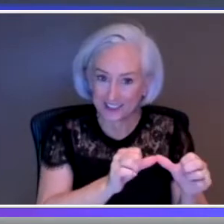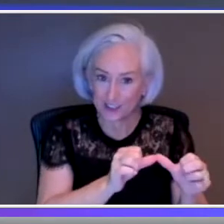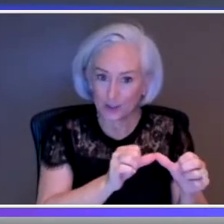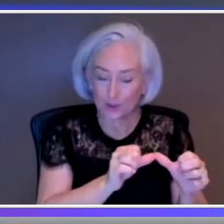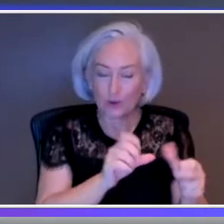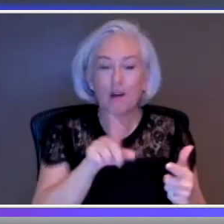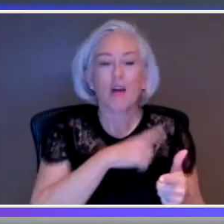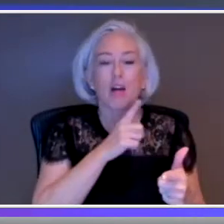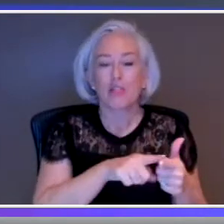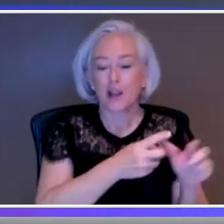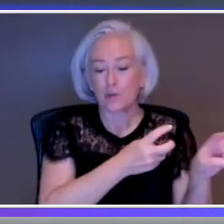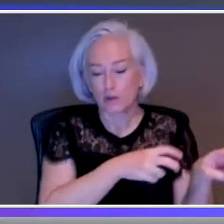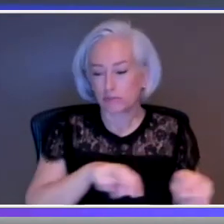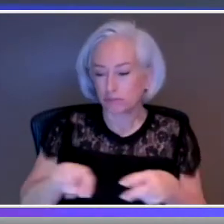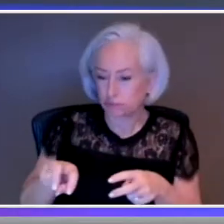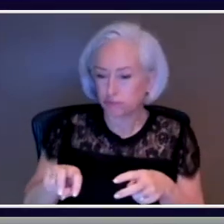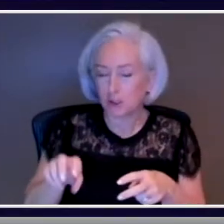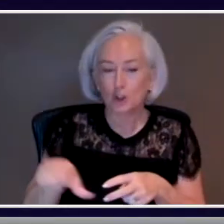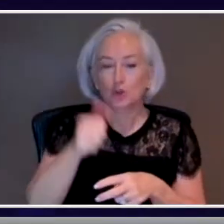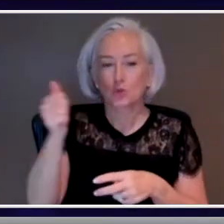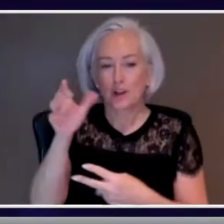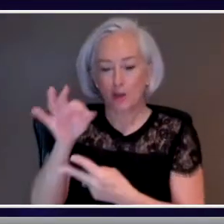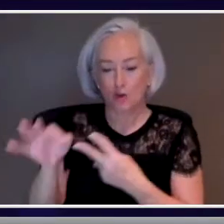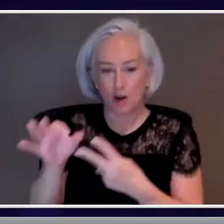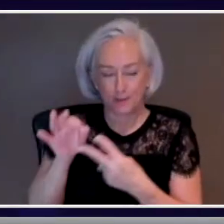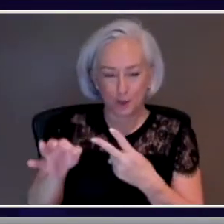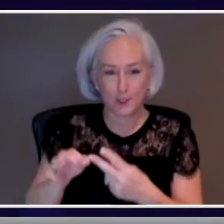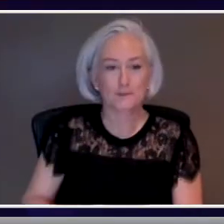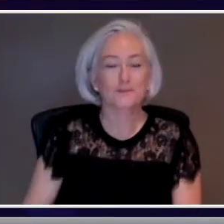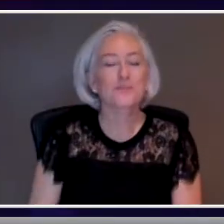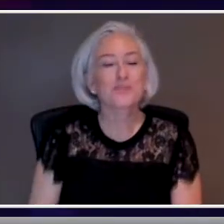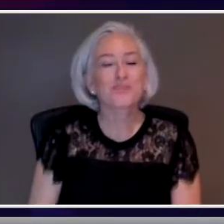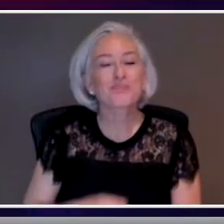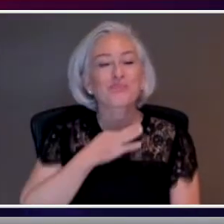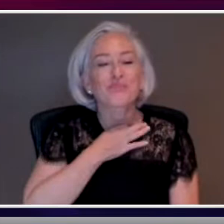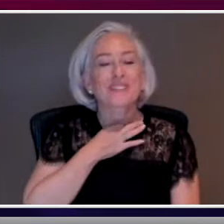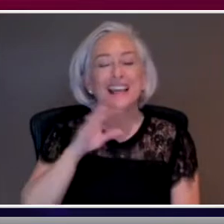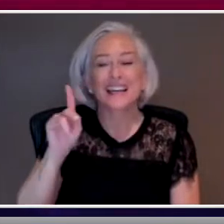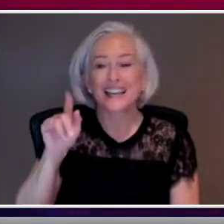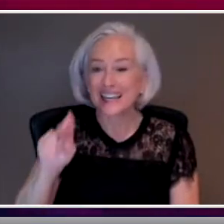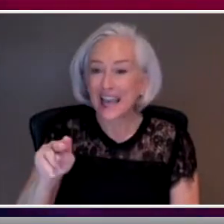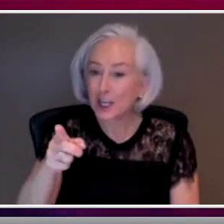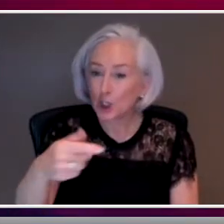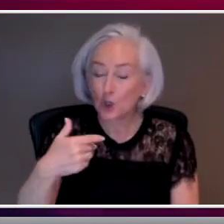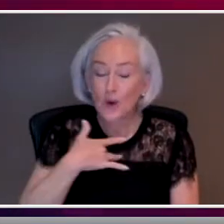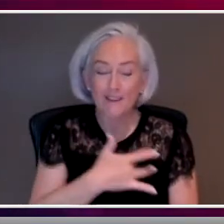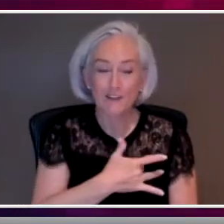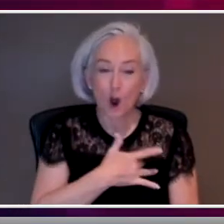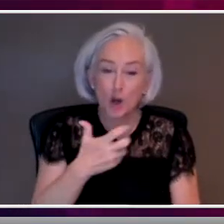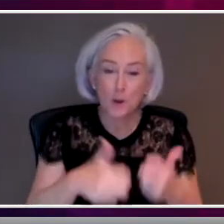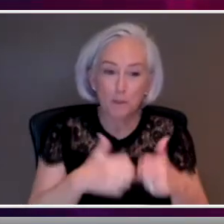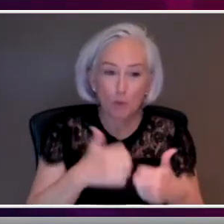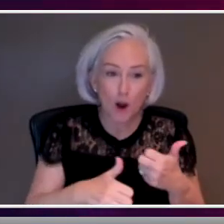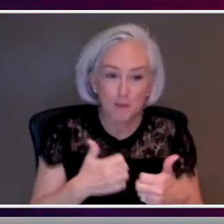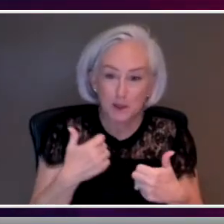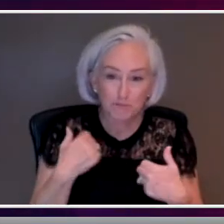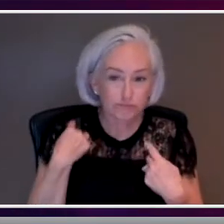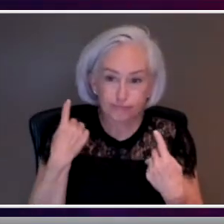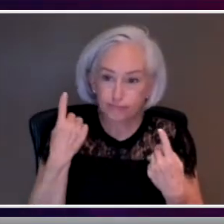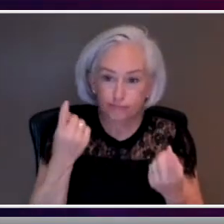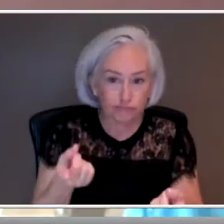to see which option is best for you. Ken, did you have any heart-related issues, or have you had any